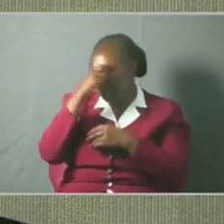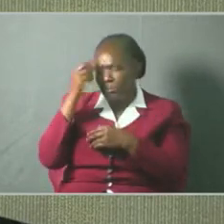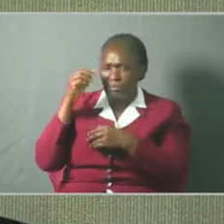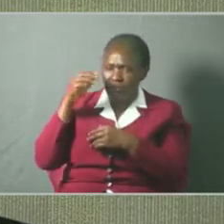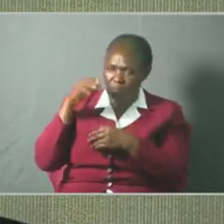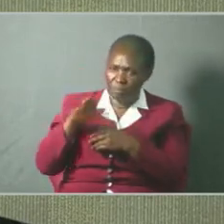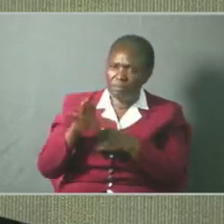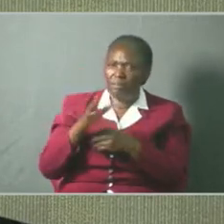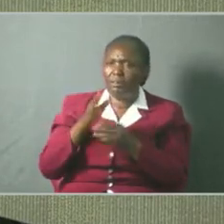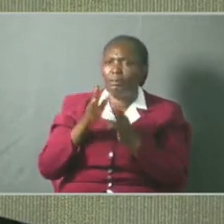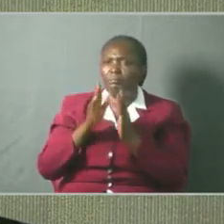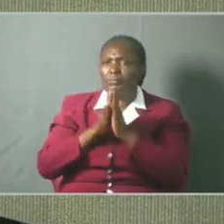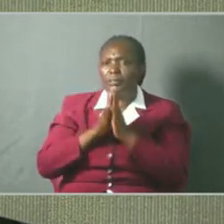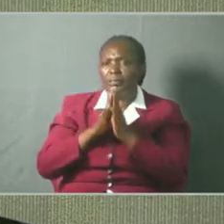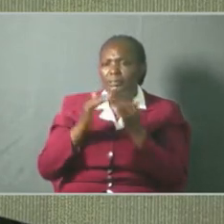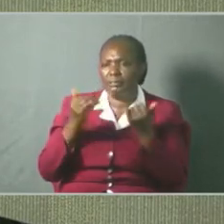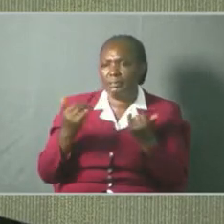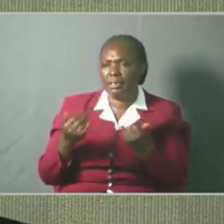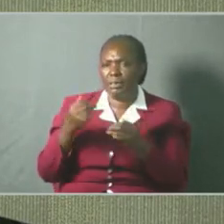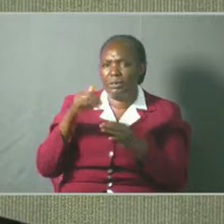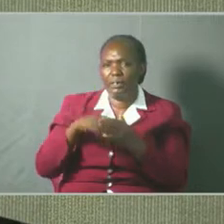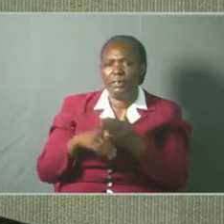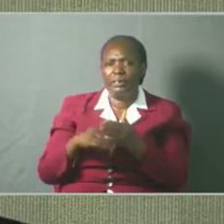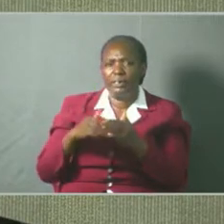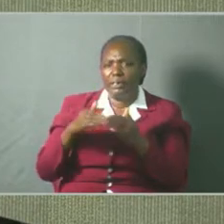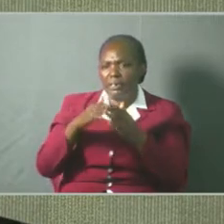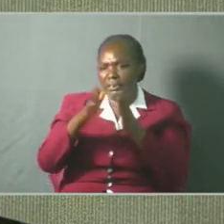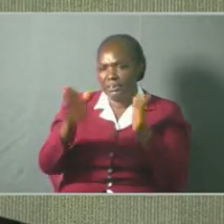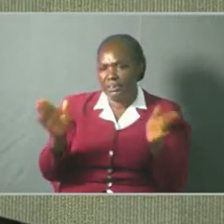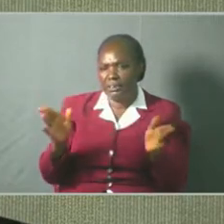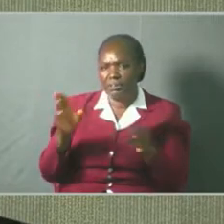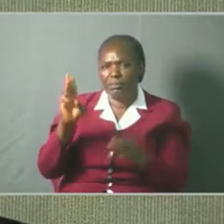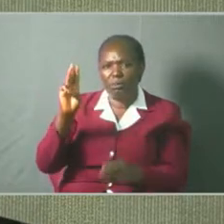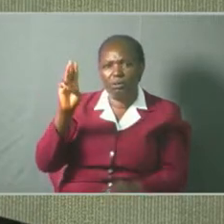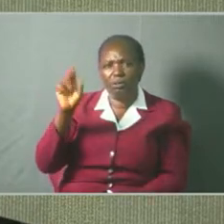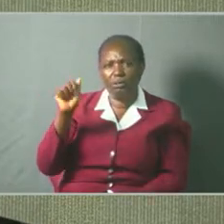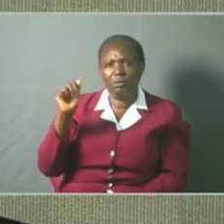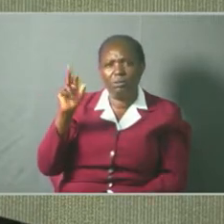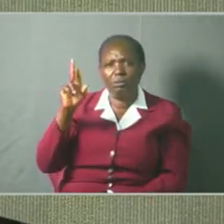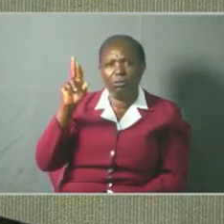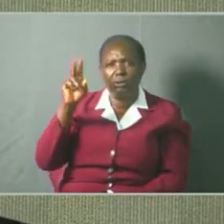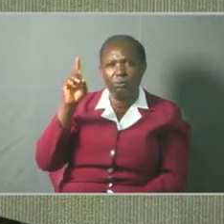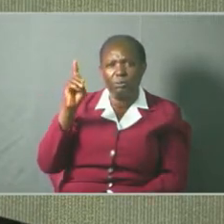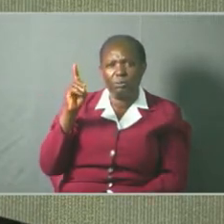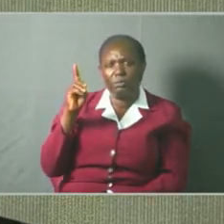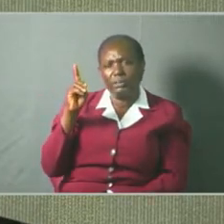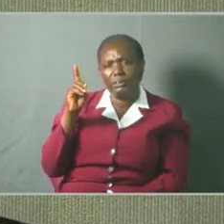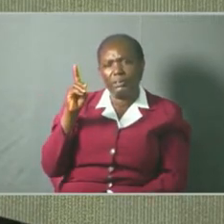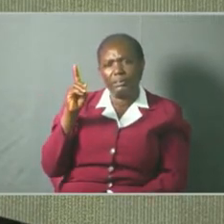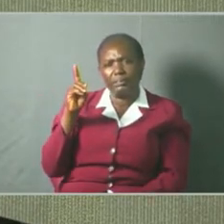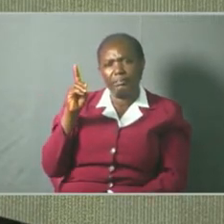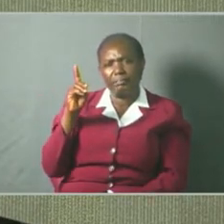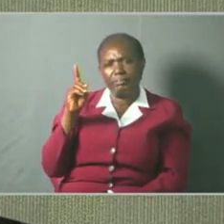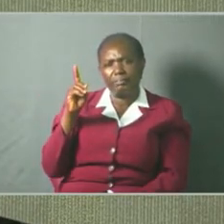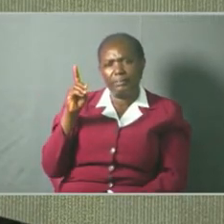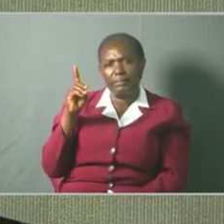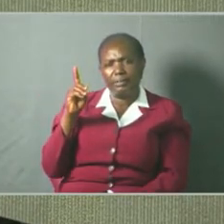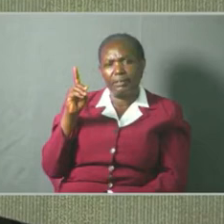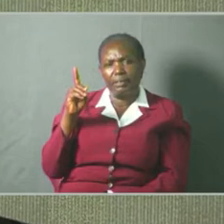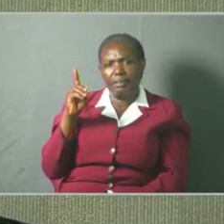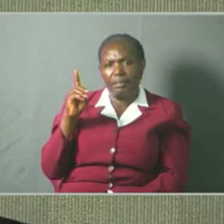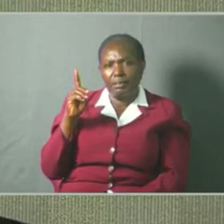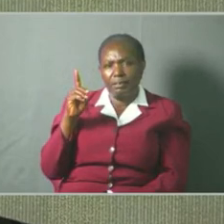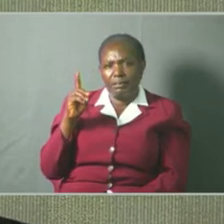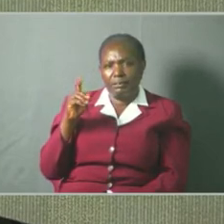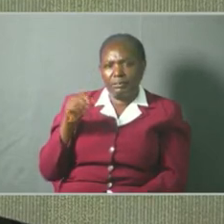has moved to the general ward, still recovering. As I leave here, I'm heading there to go and be with her.